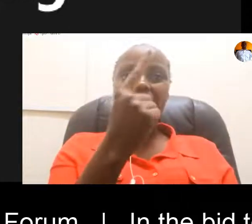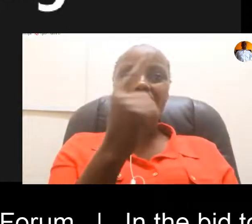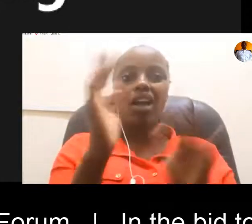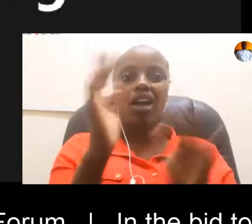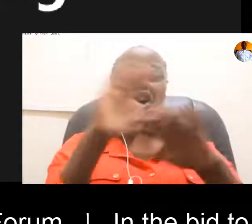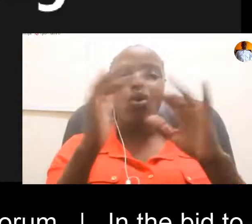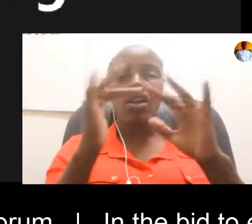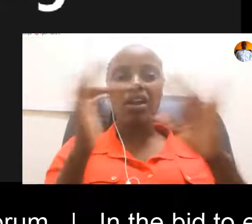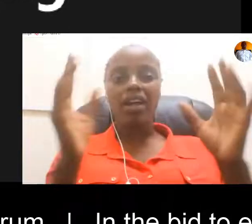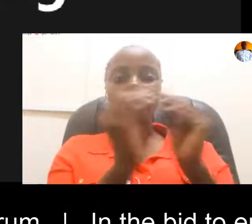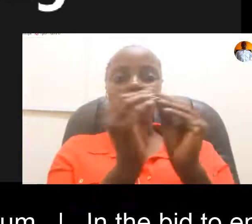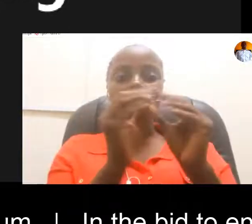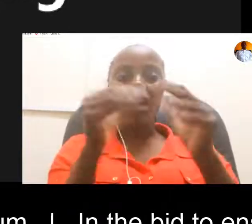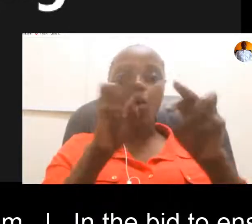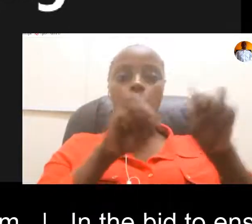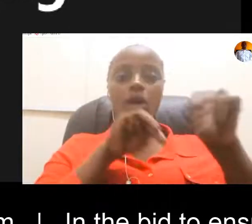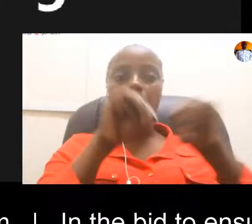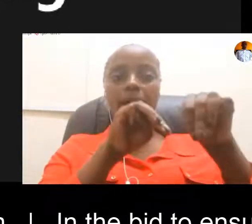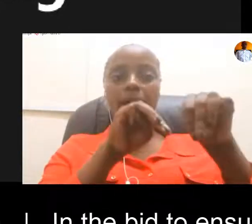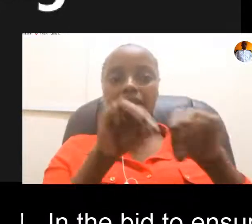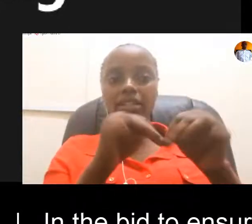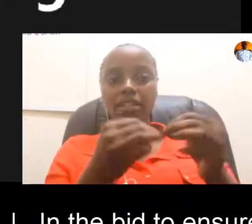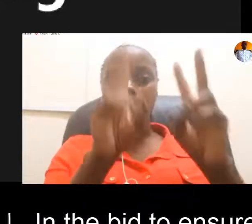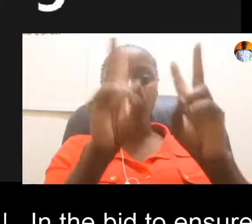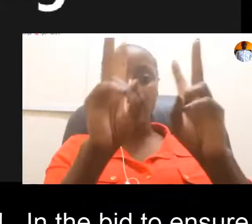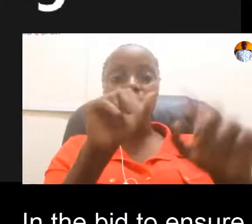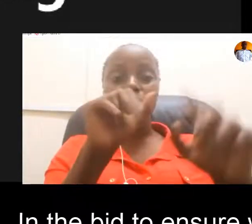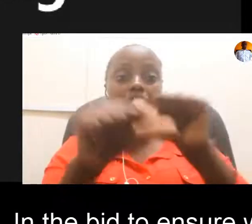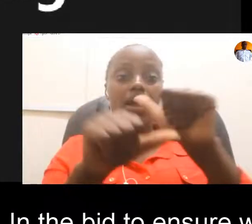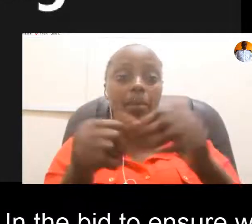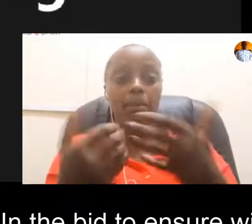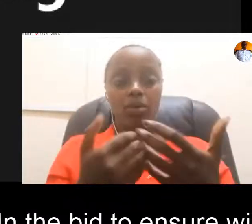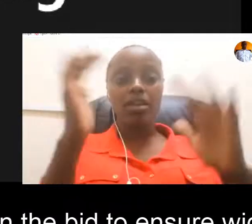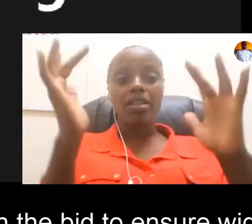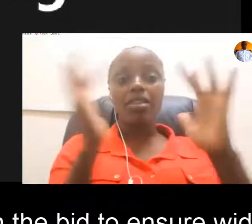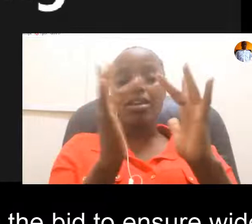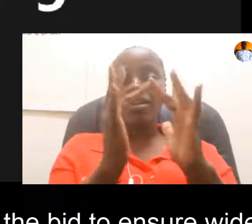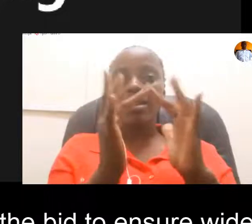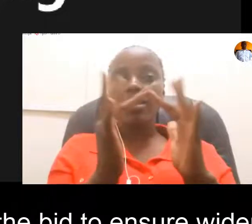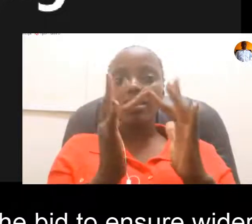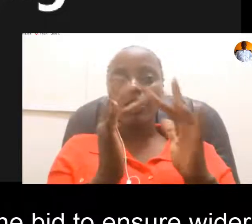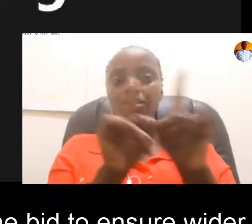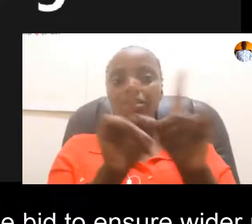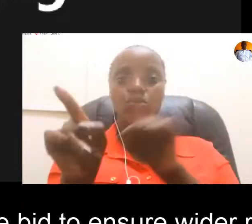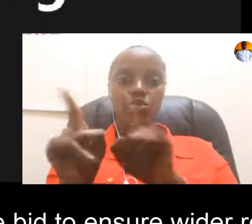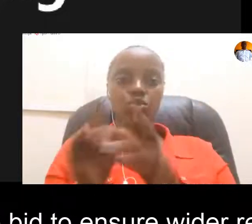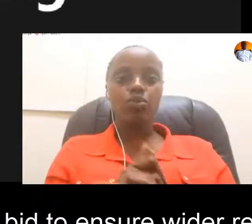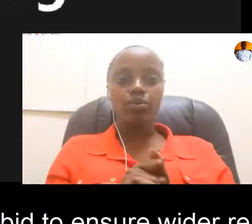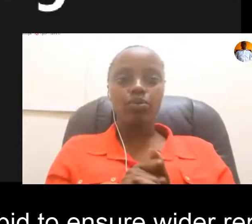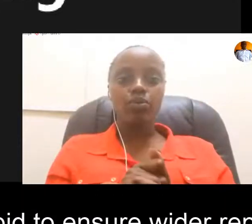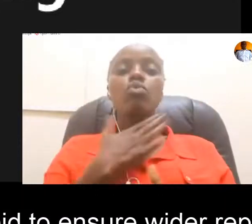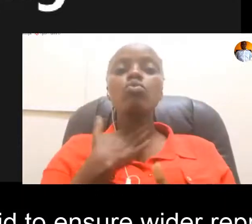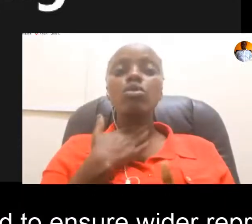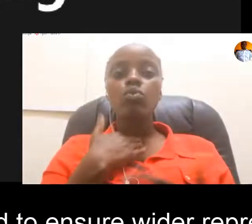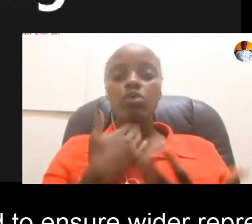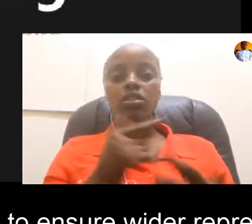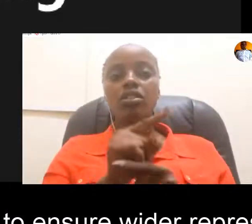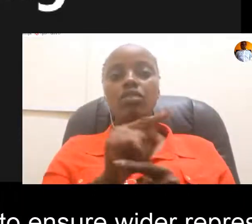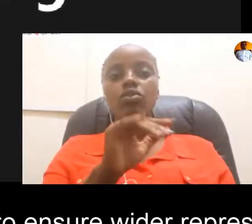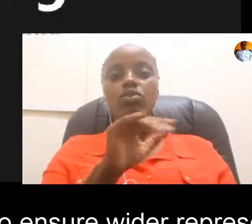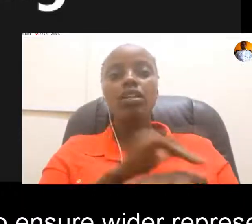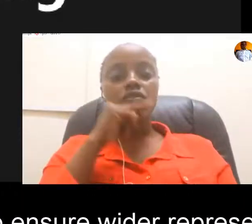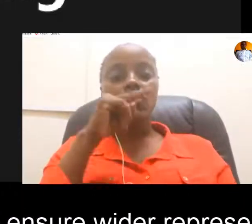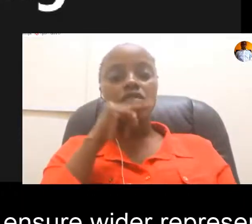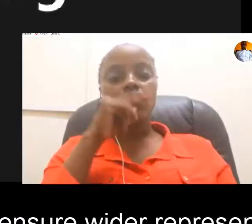do we manage issues around internet connection as well? So we really want to get your views and capture your